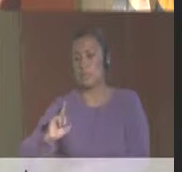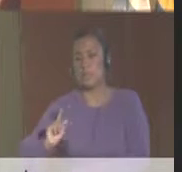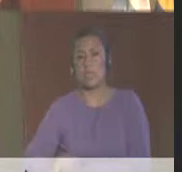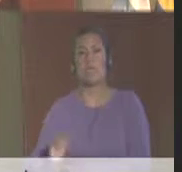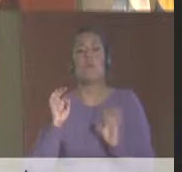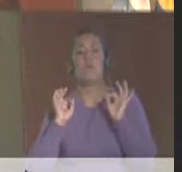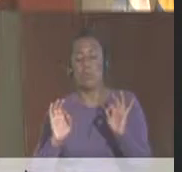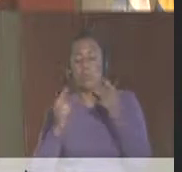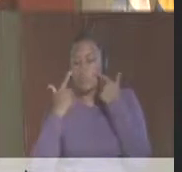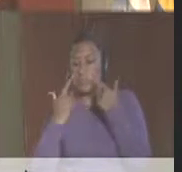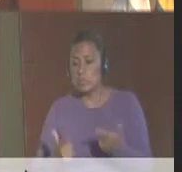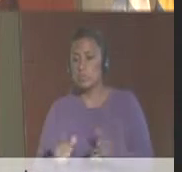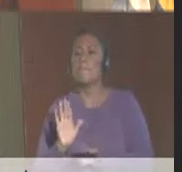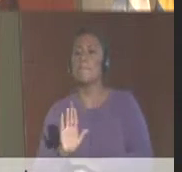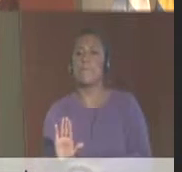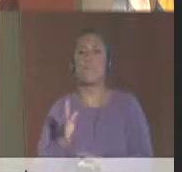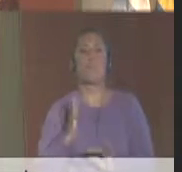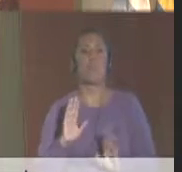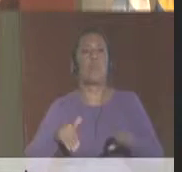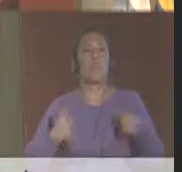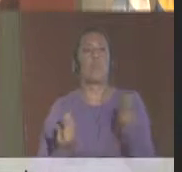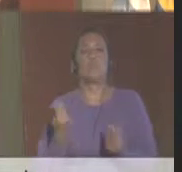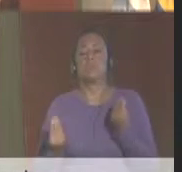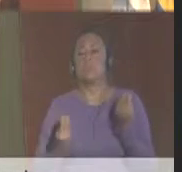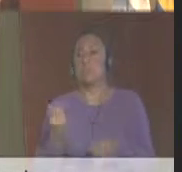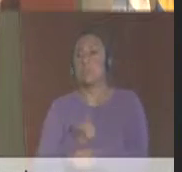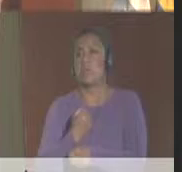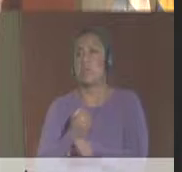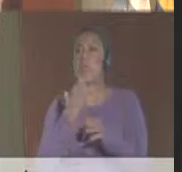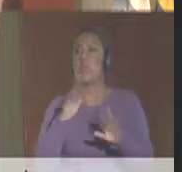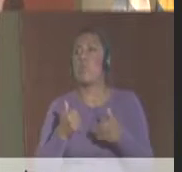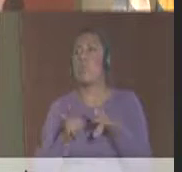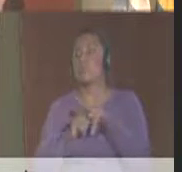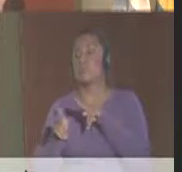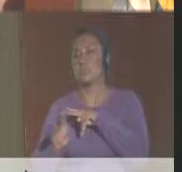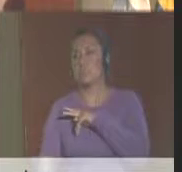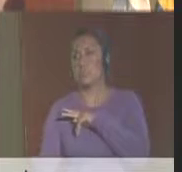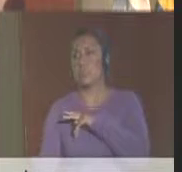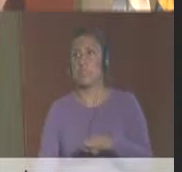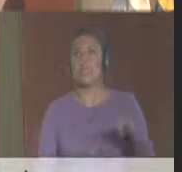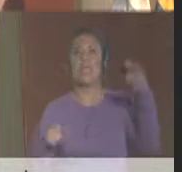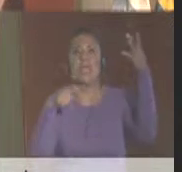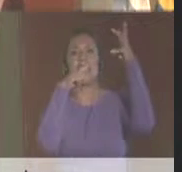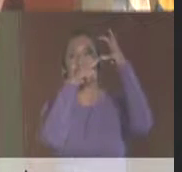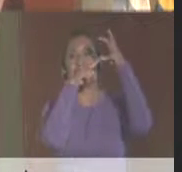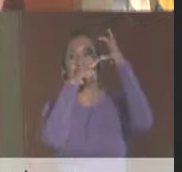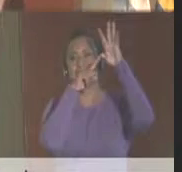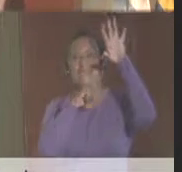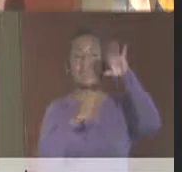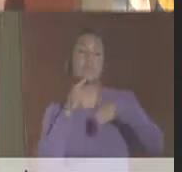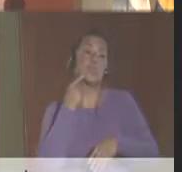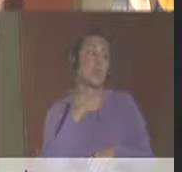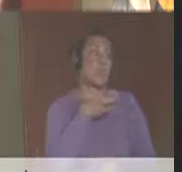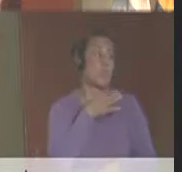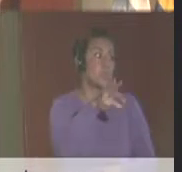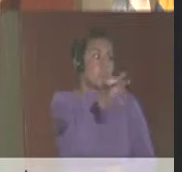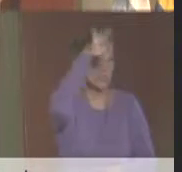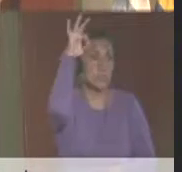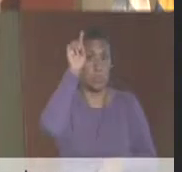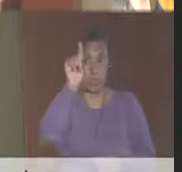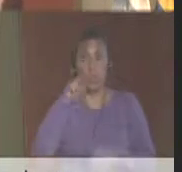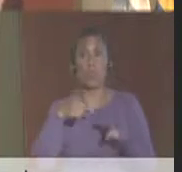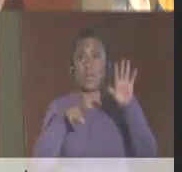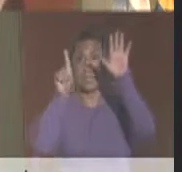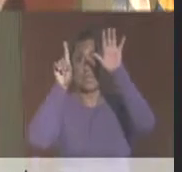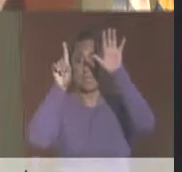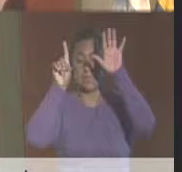safety and security in schools and health centers, which includes protocols and contingency plans. Number 6, if I were to choose one of the